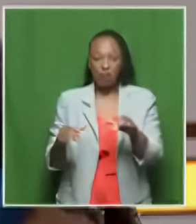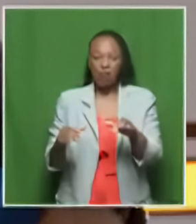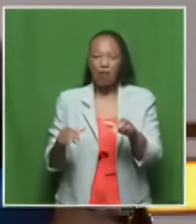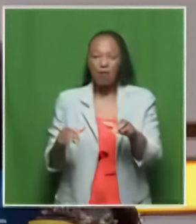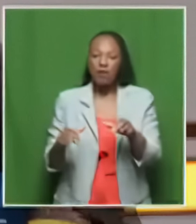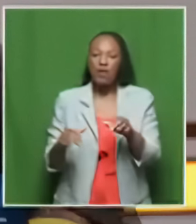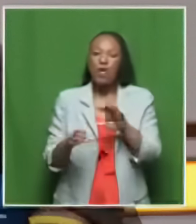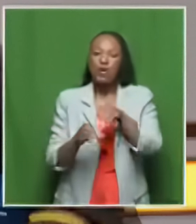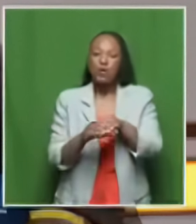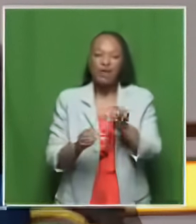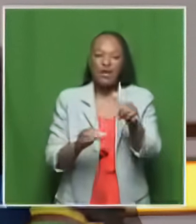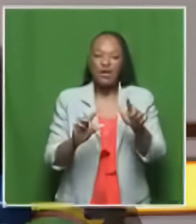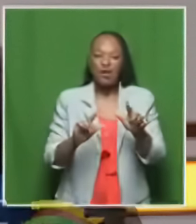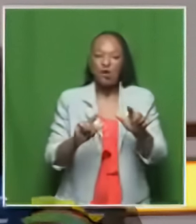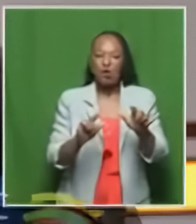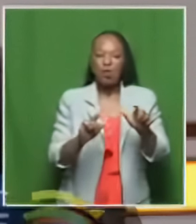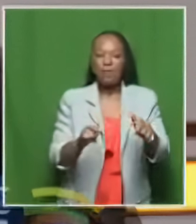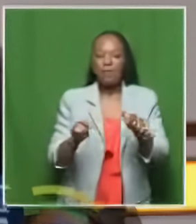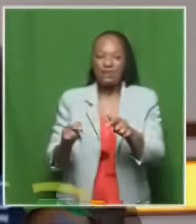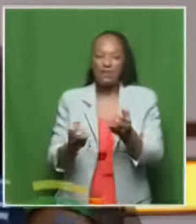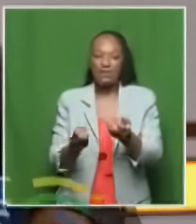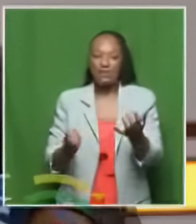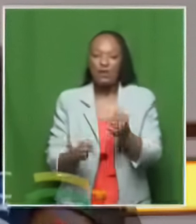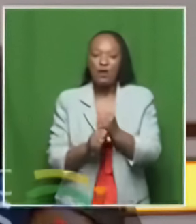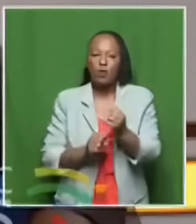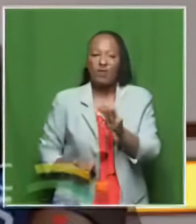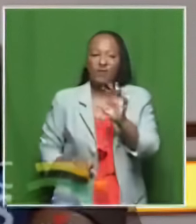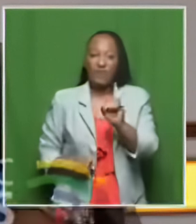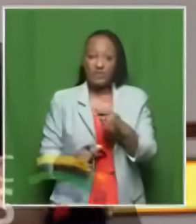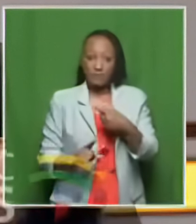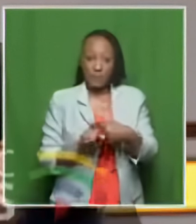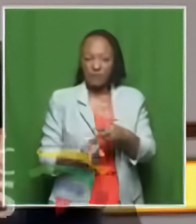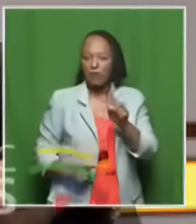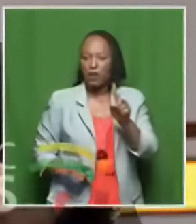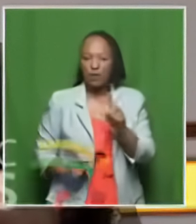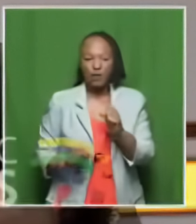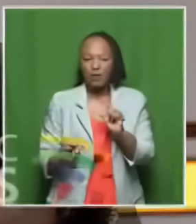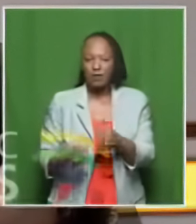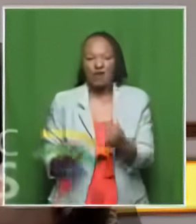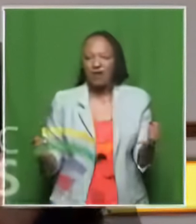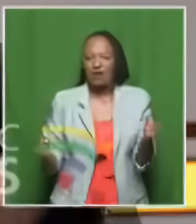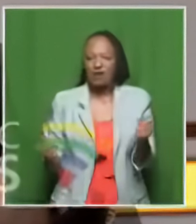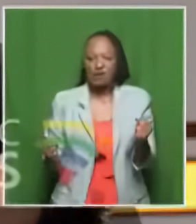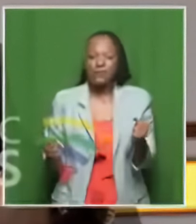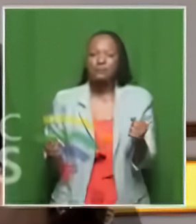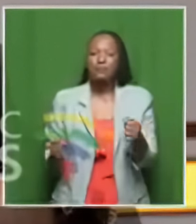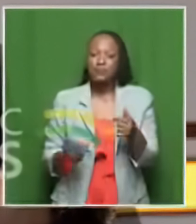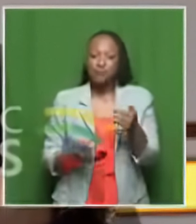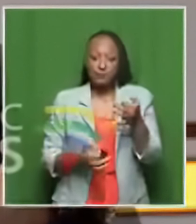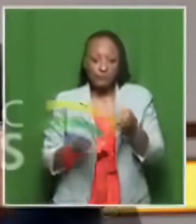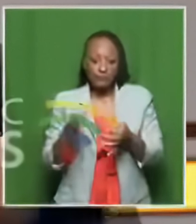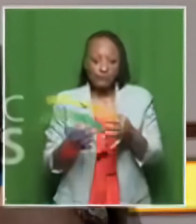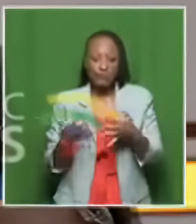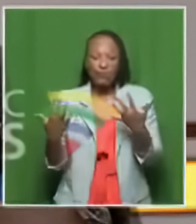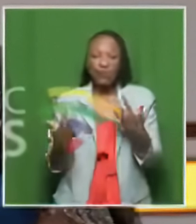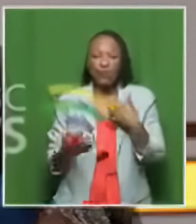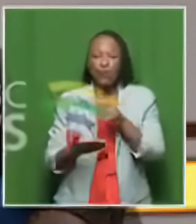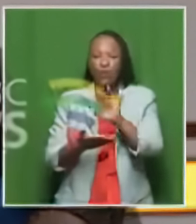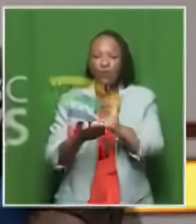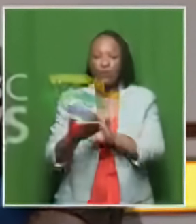those they gave committees to, they will never reach 50+1. Politically, also in terms of